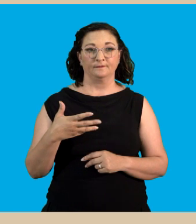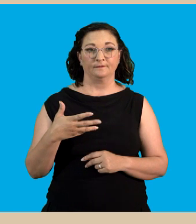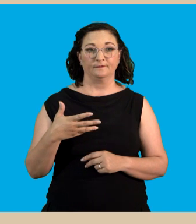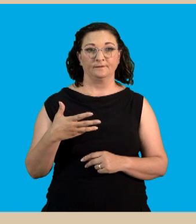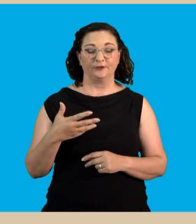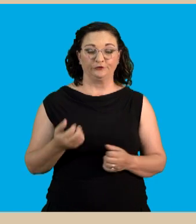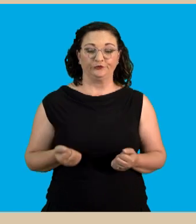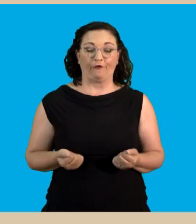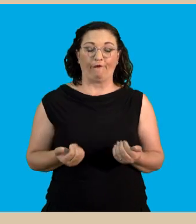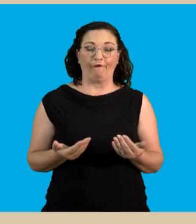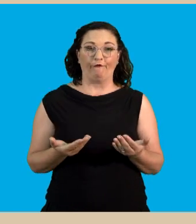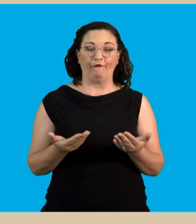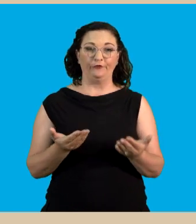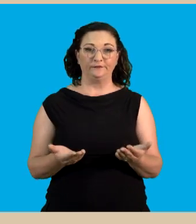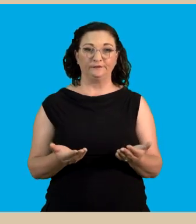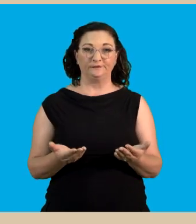served